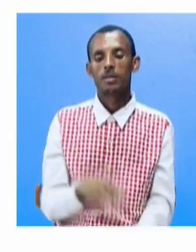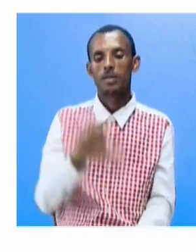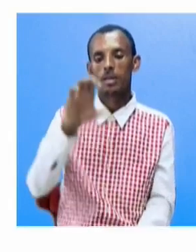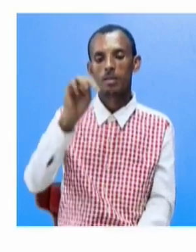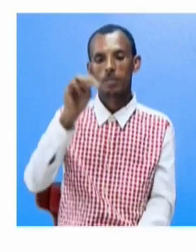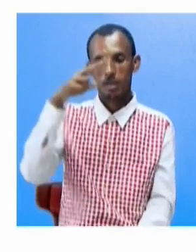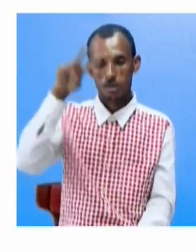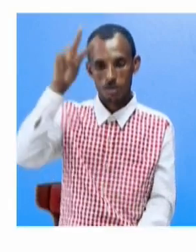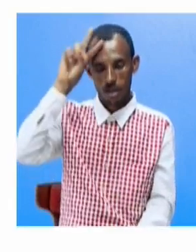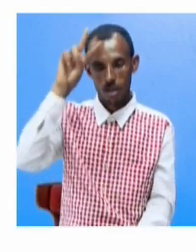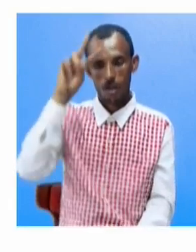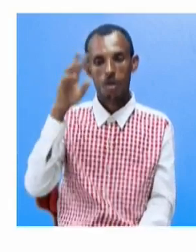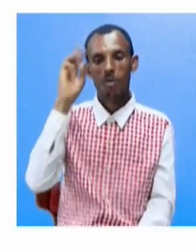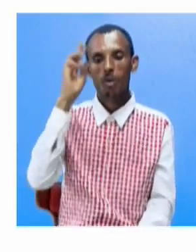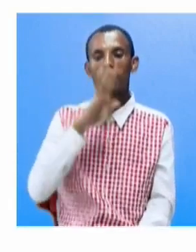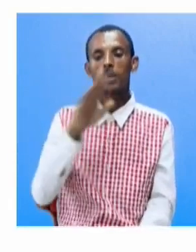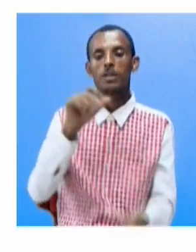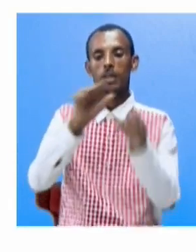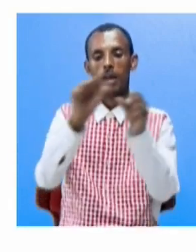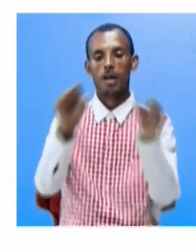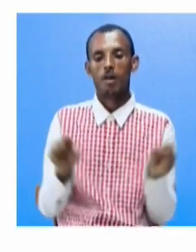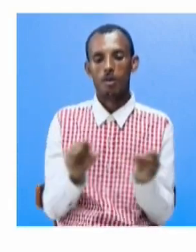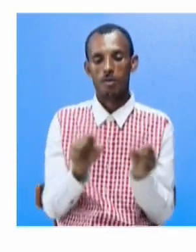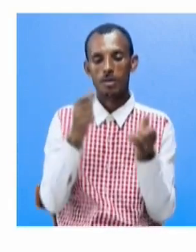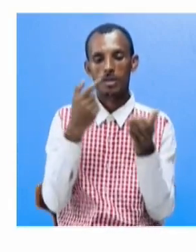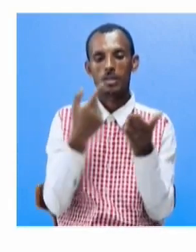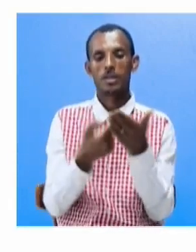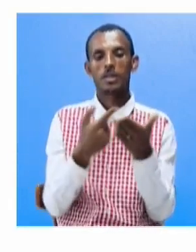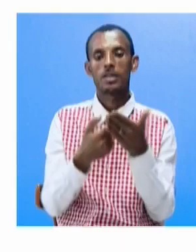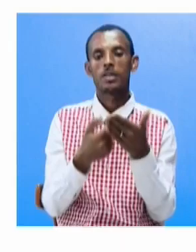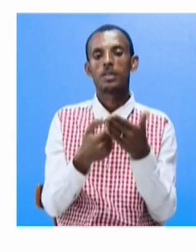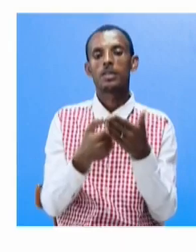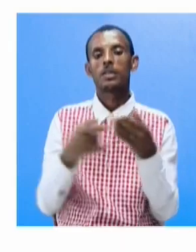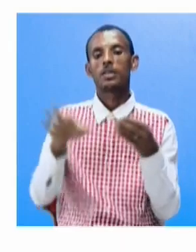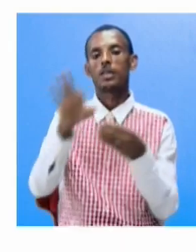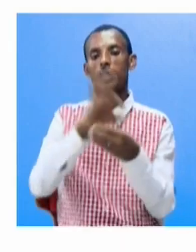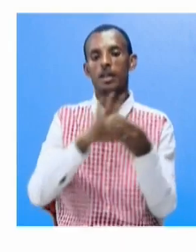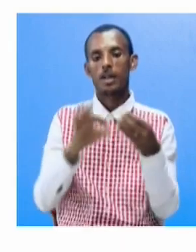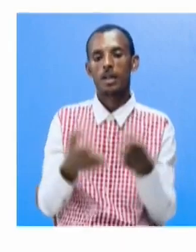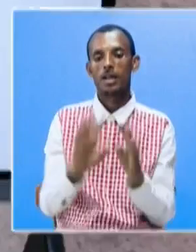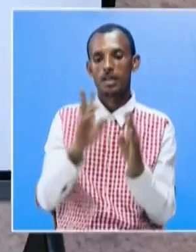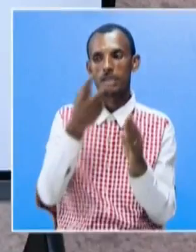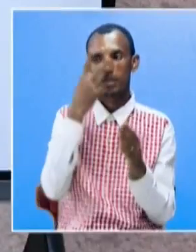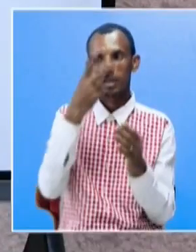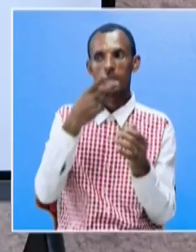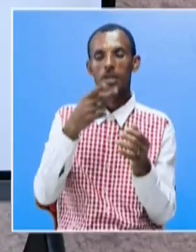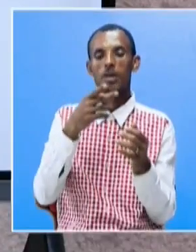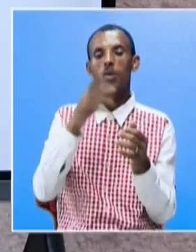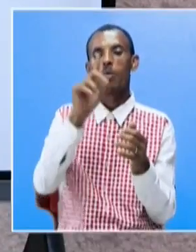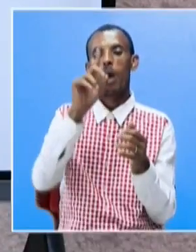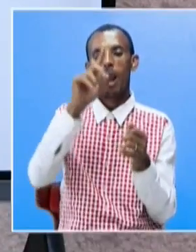centimeter square will be the area of the given circle. Now, let's see one last example.